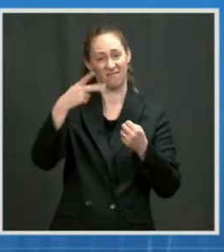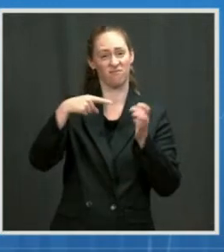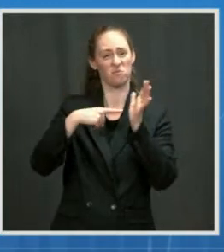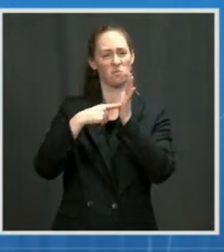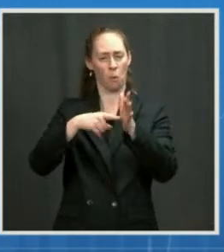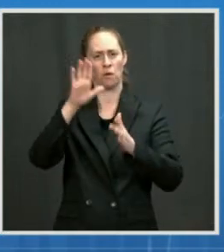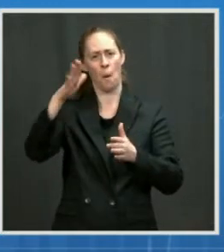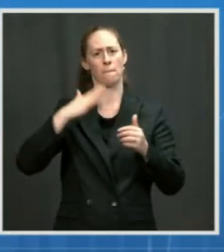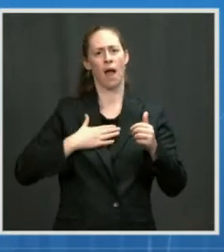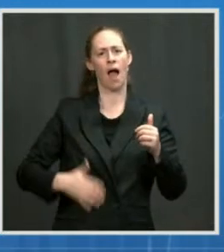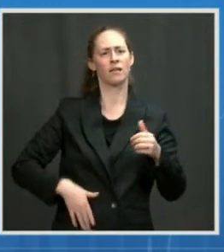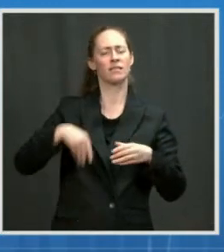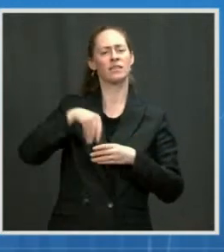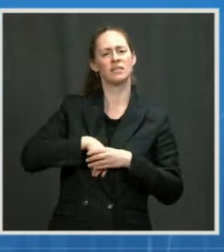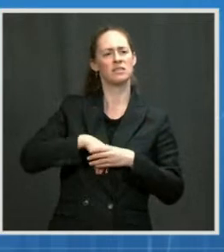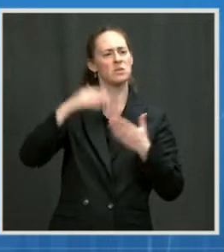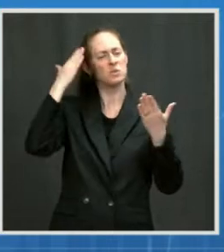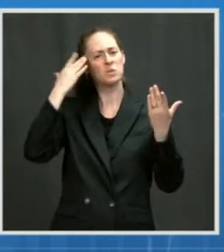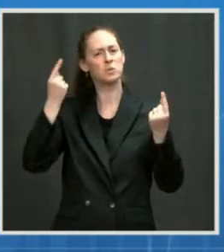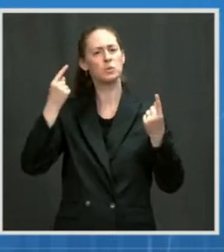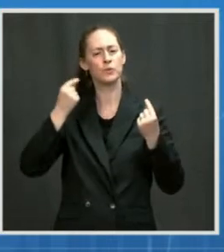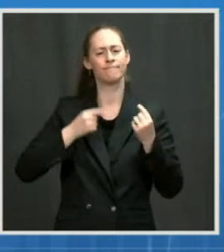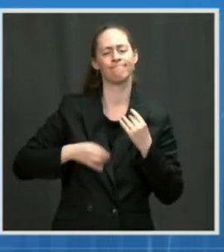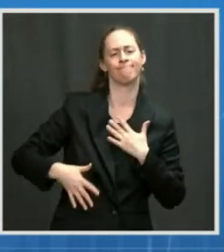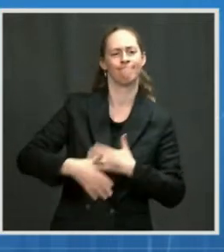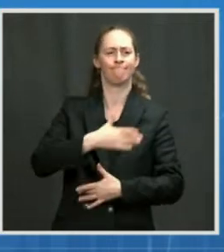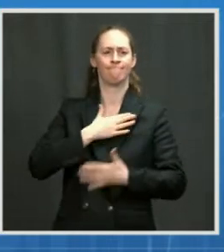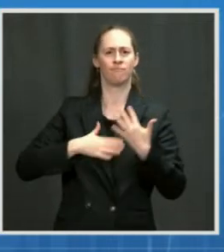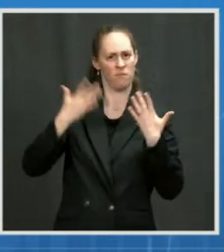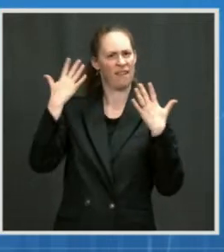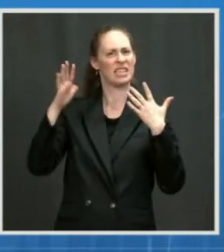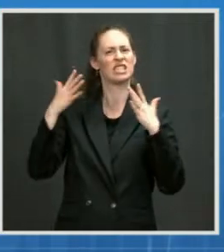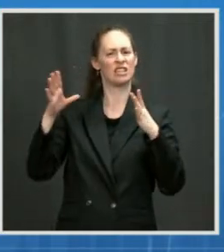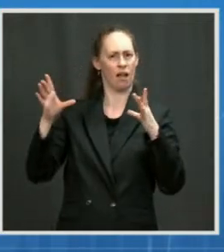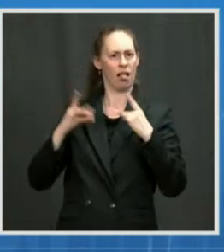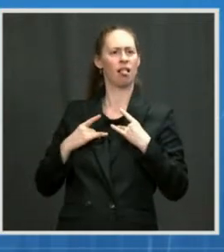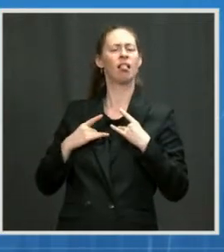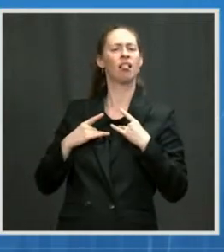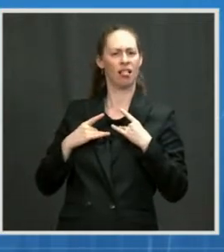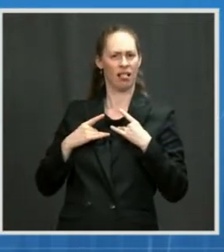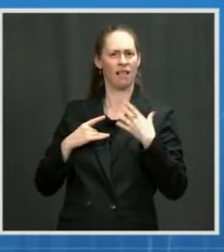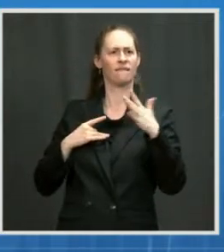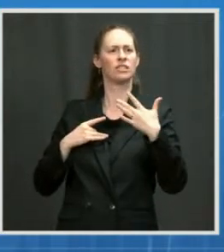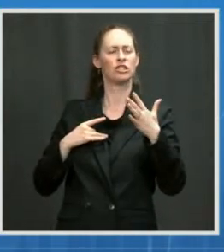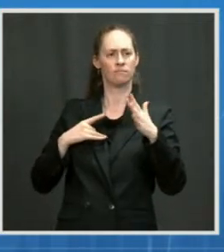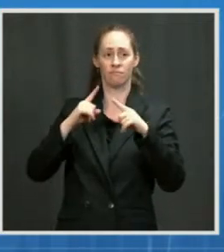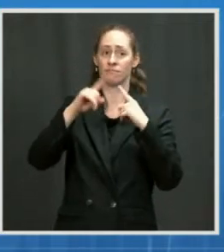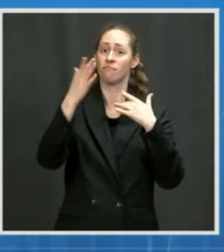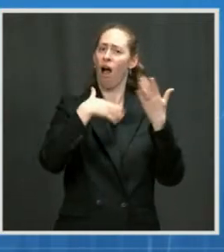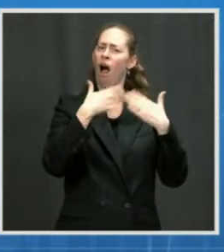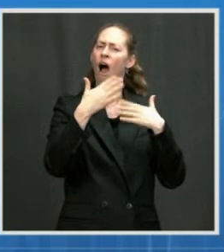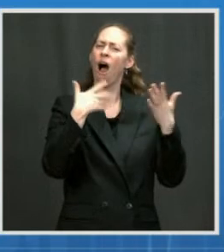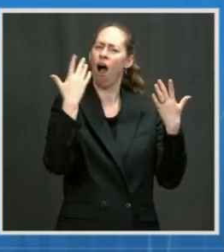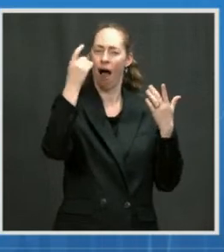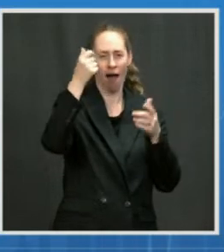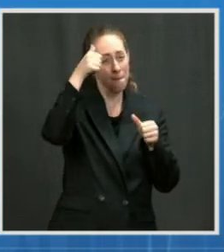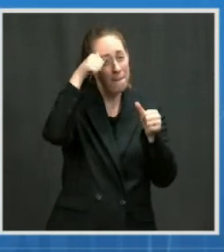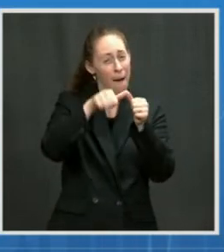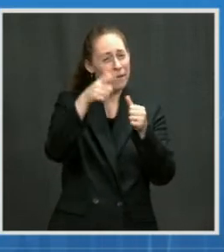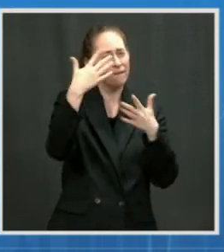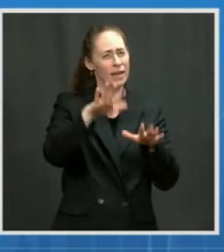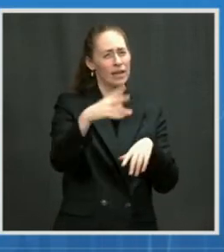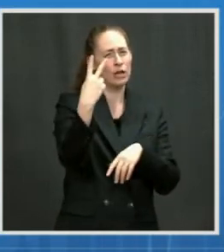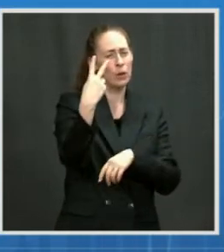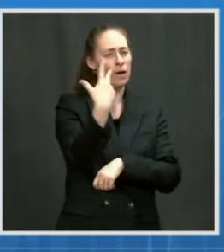then boosted with 2 doses of an mRNA, you had interesting increased protection against the variants